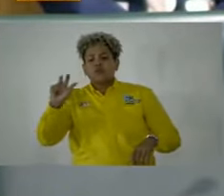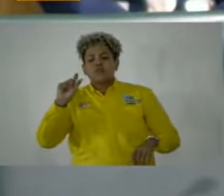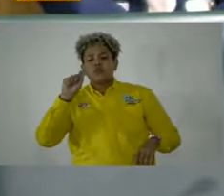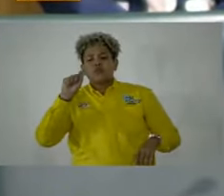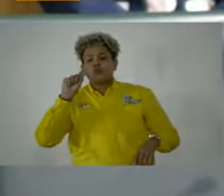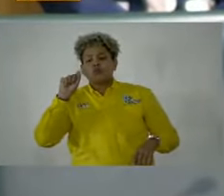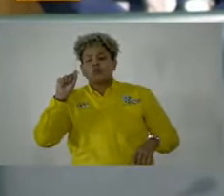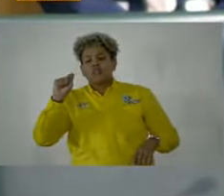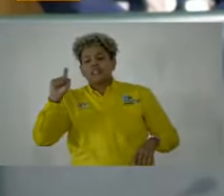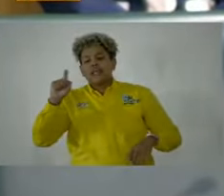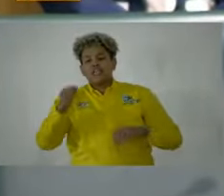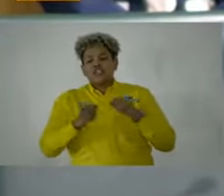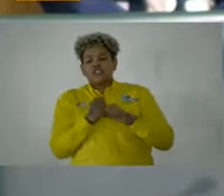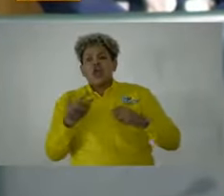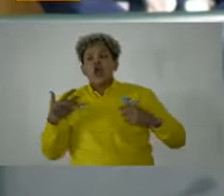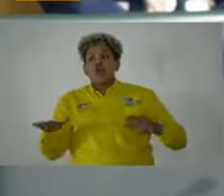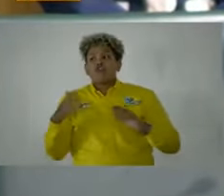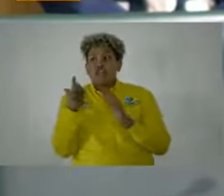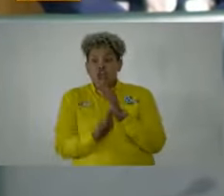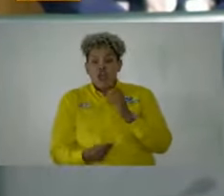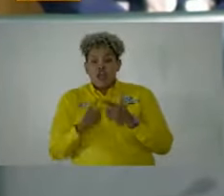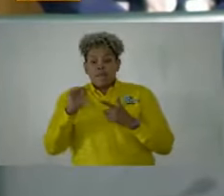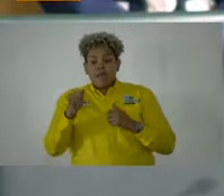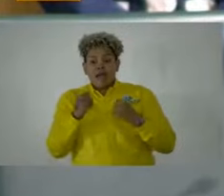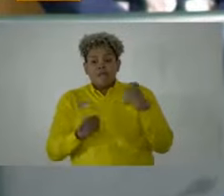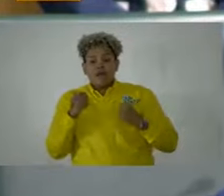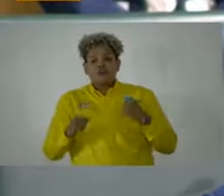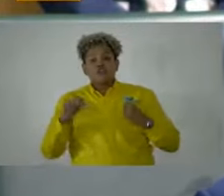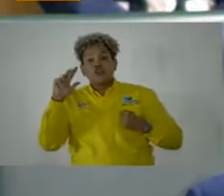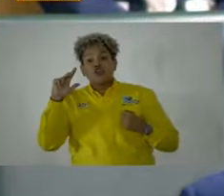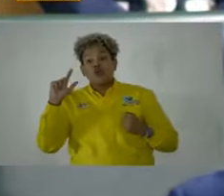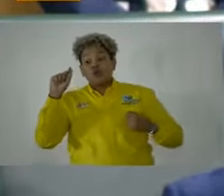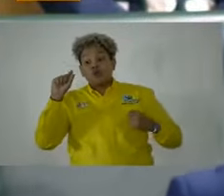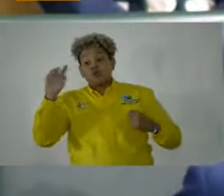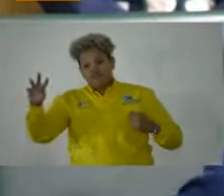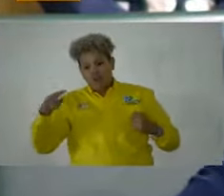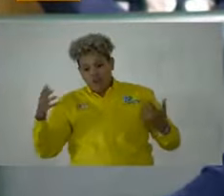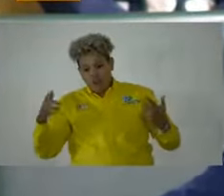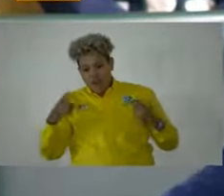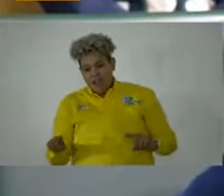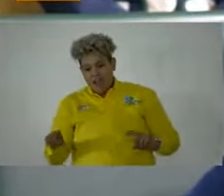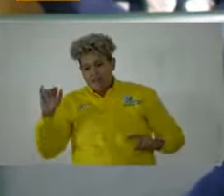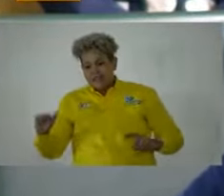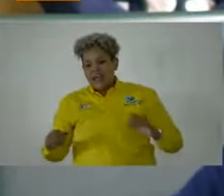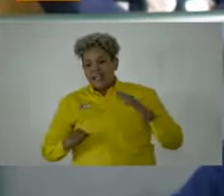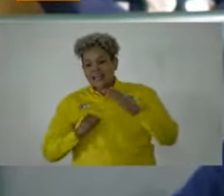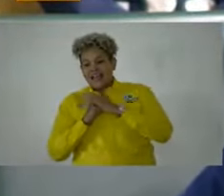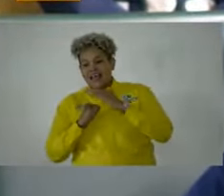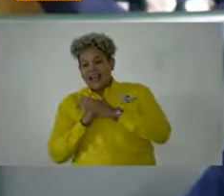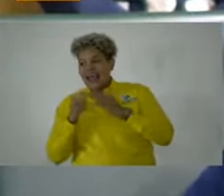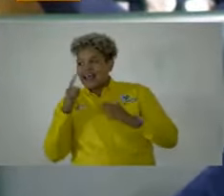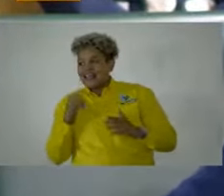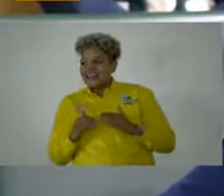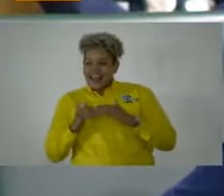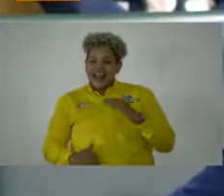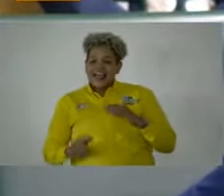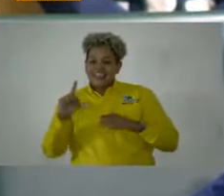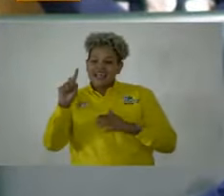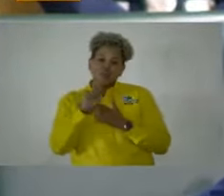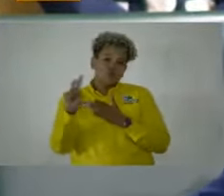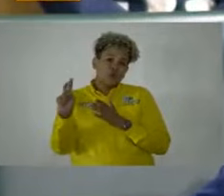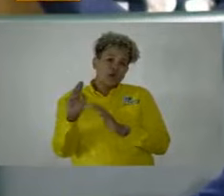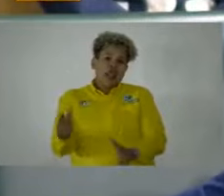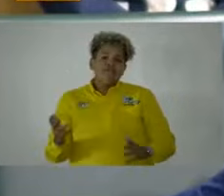2023 tax year already gone by March 31, 2024. And that deadline is less than a fortnight